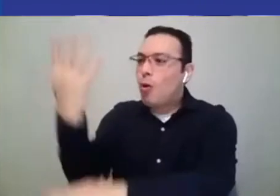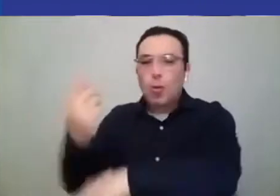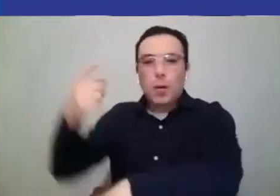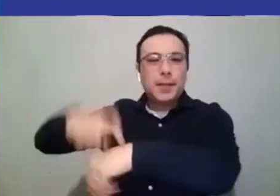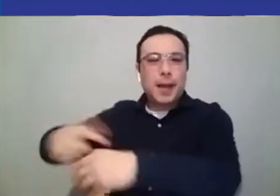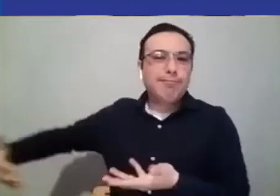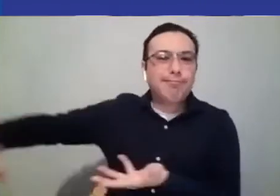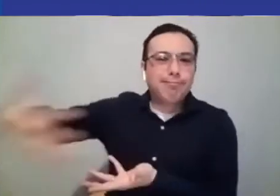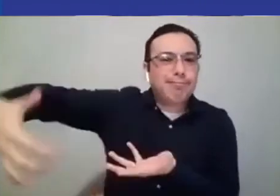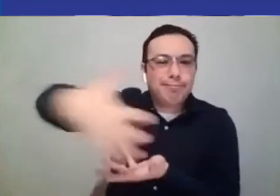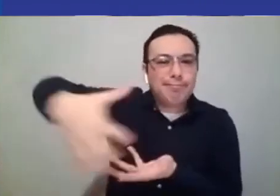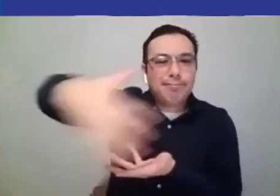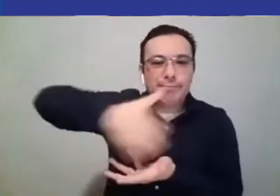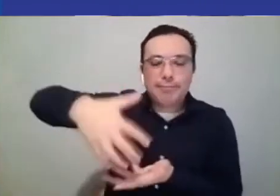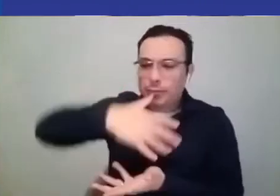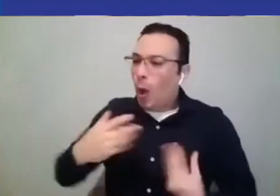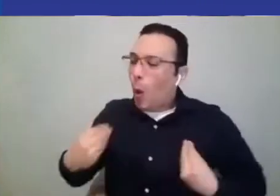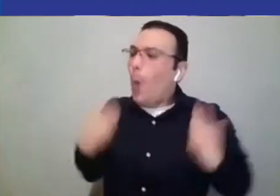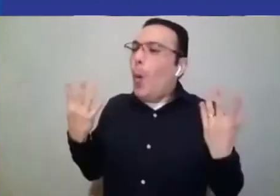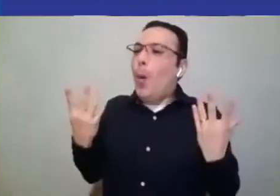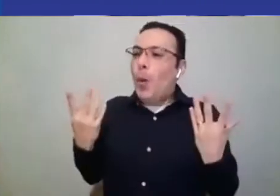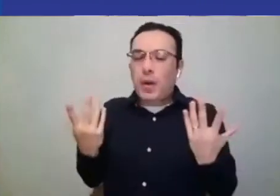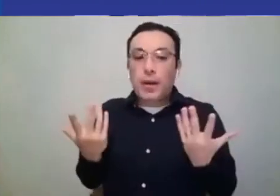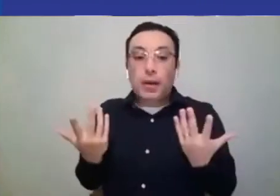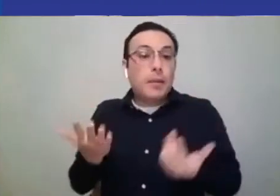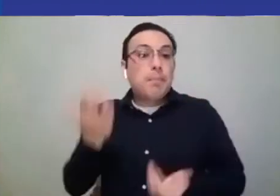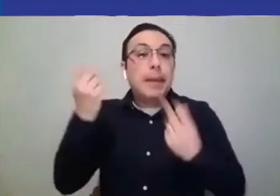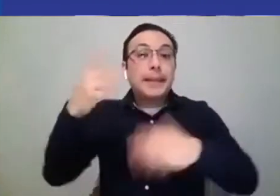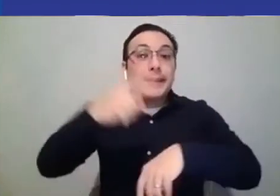of people's lives, and including their natural environment.